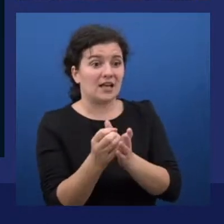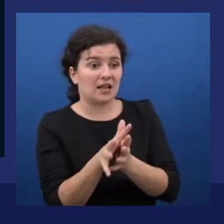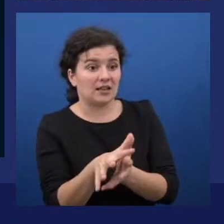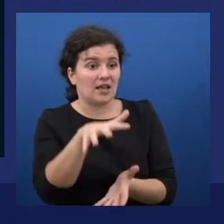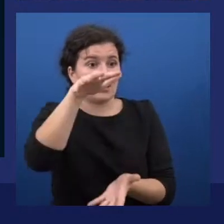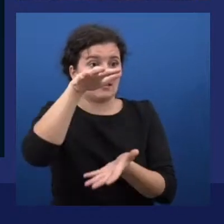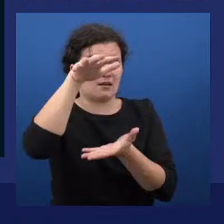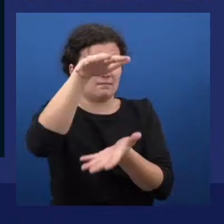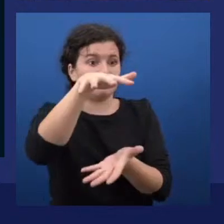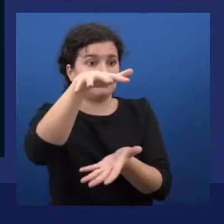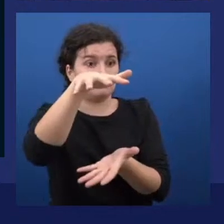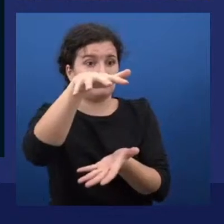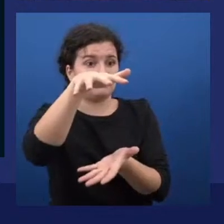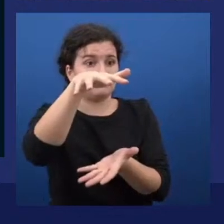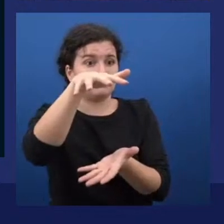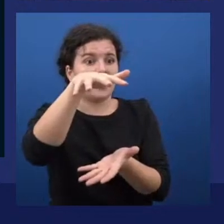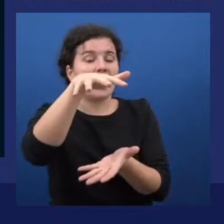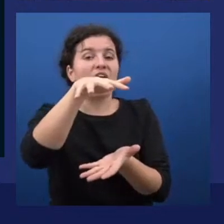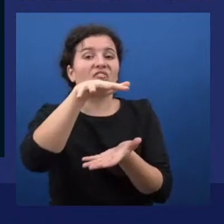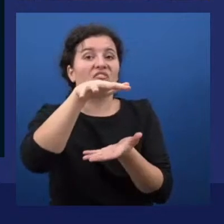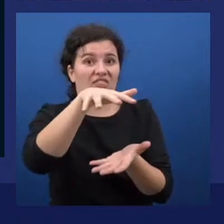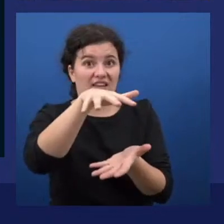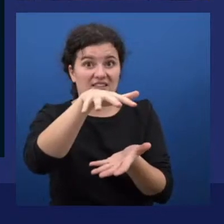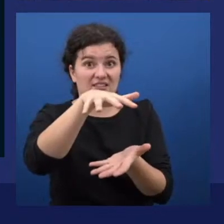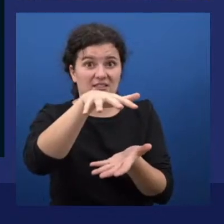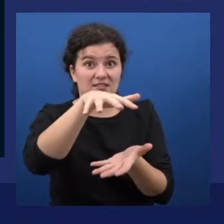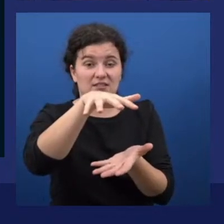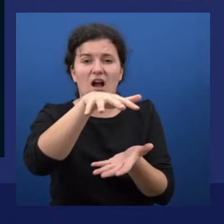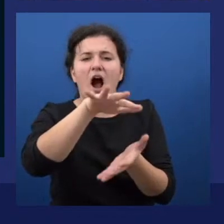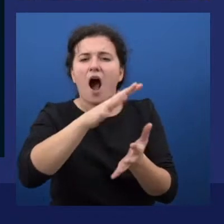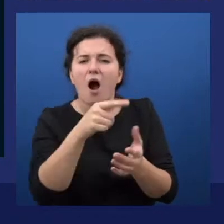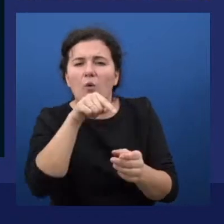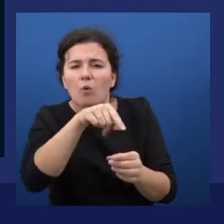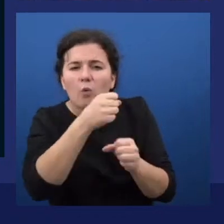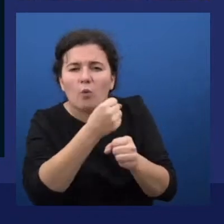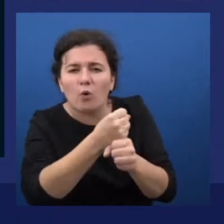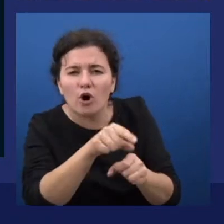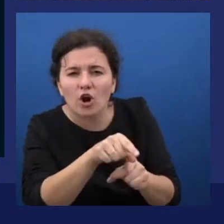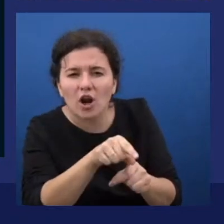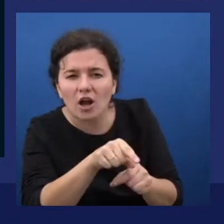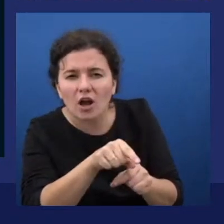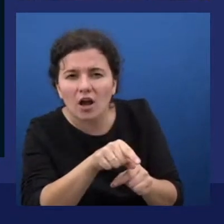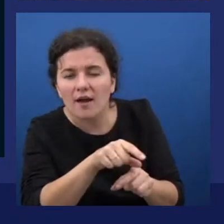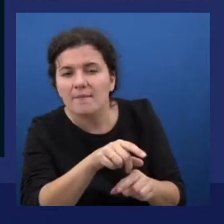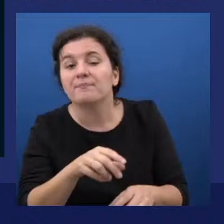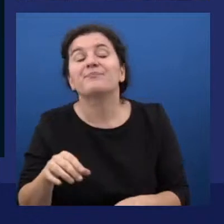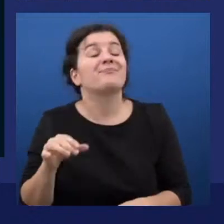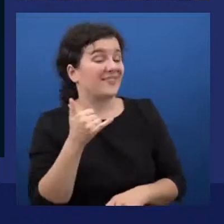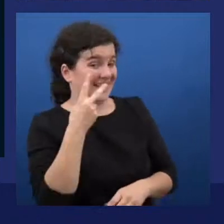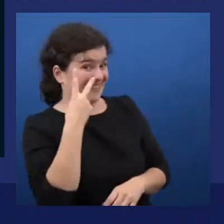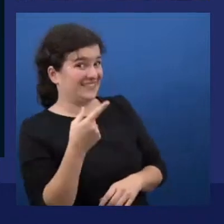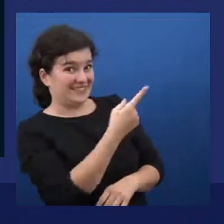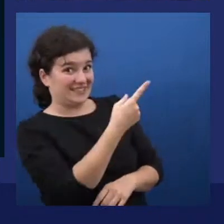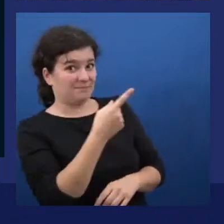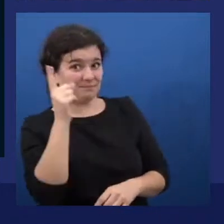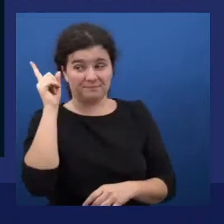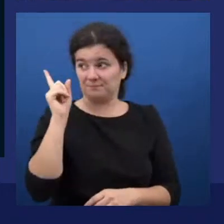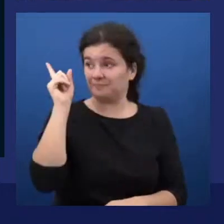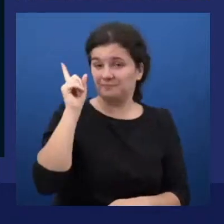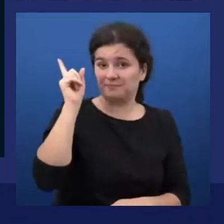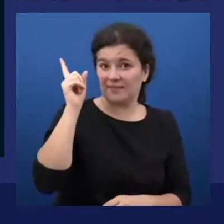Yeah, so here I have another function. You can use